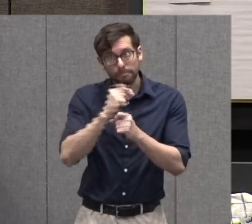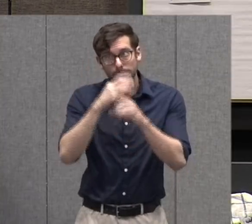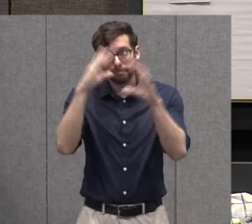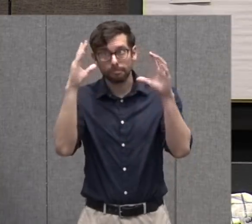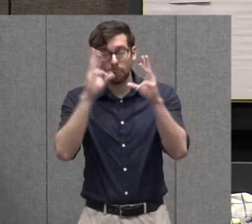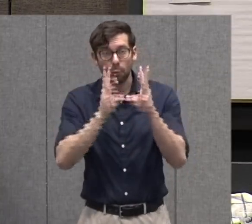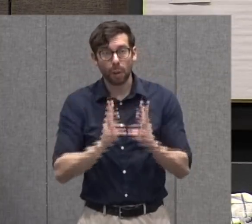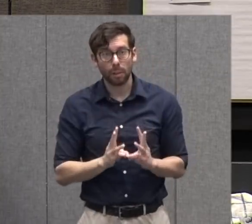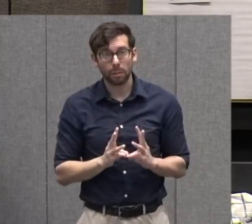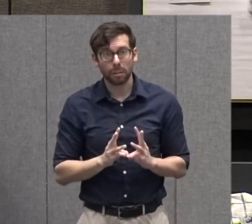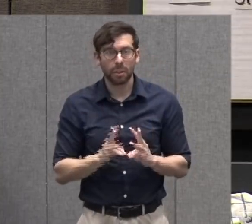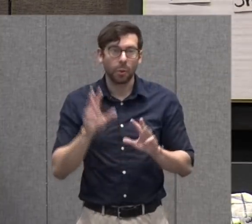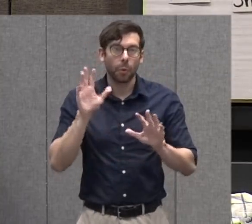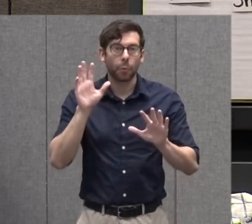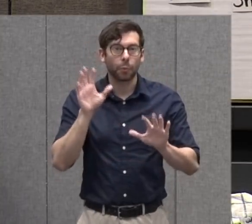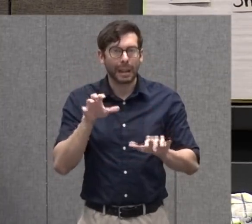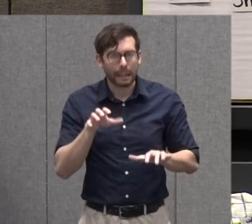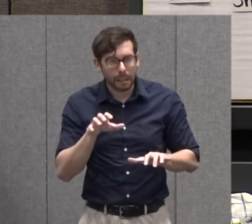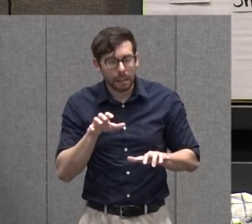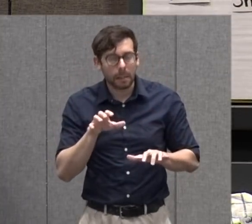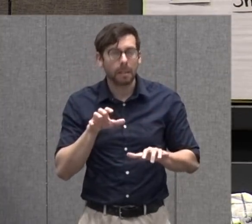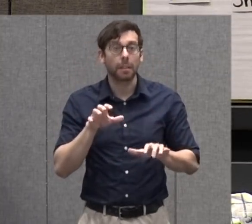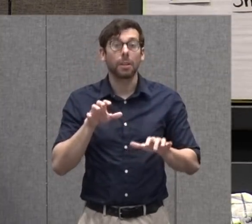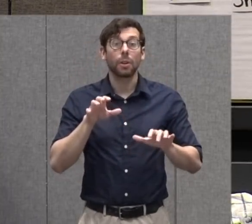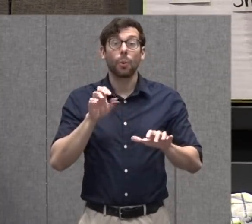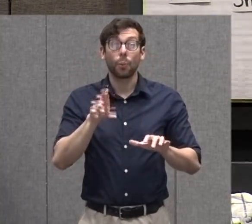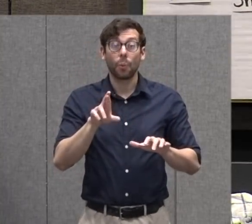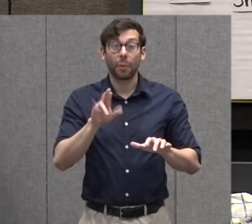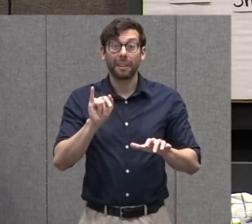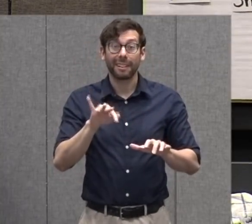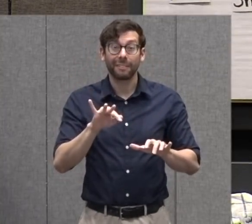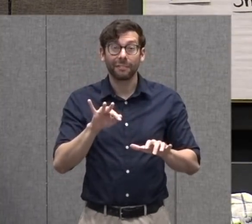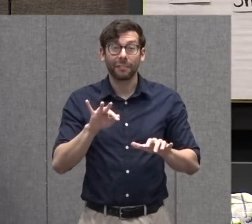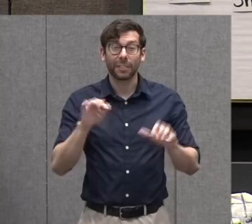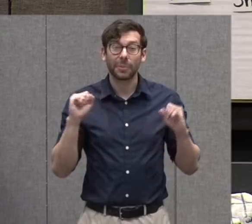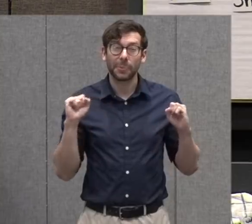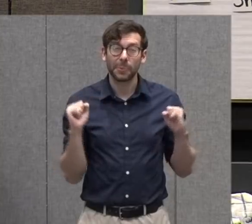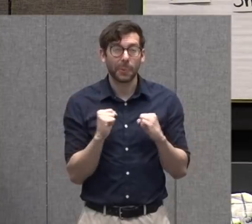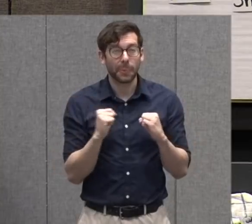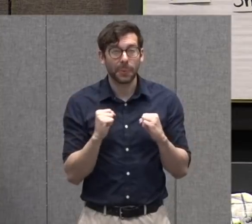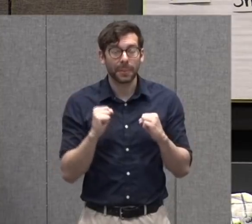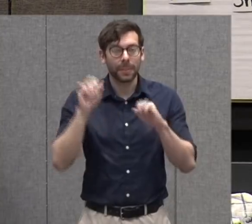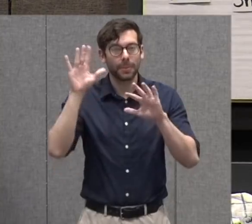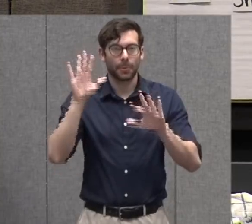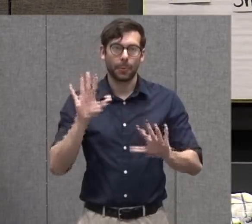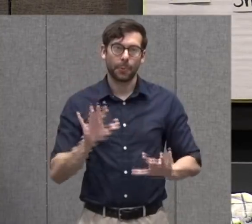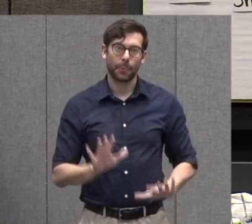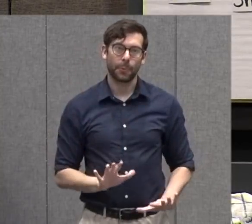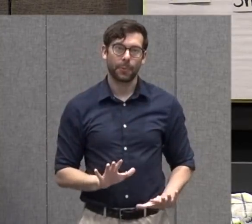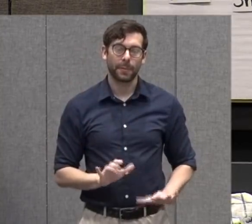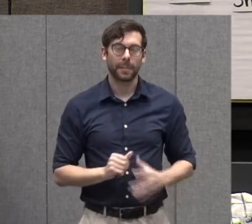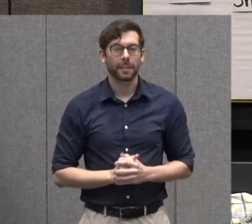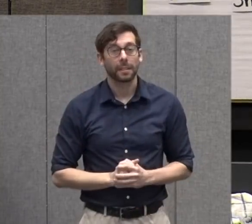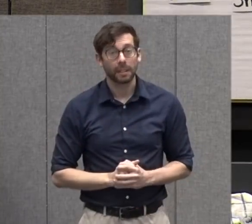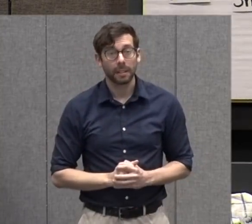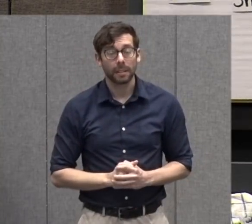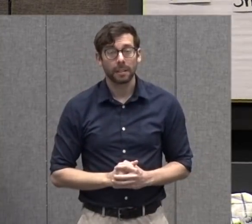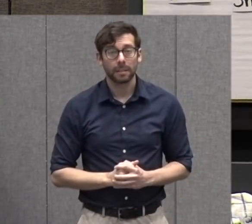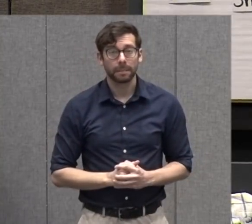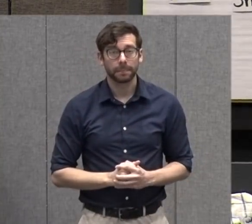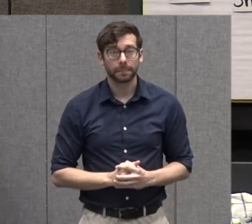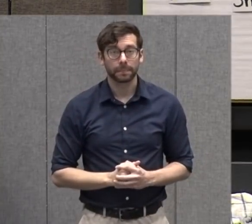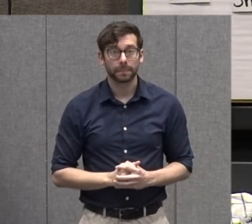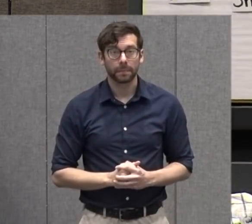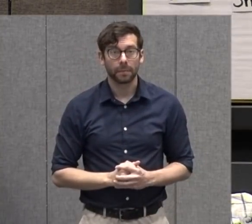if it gets really cold, we can have snow. And then we also want to think about if